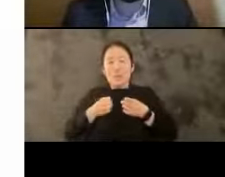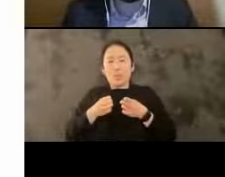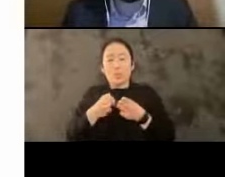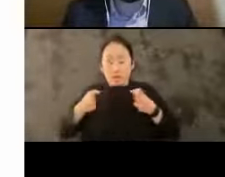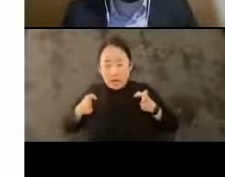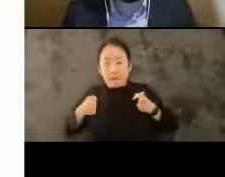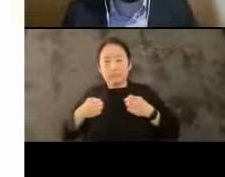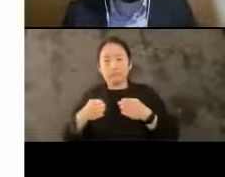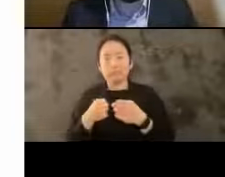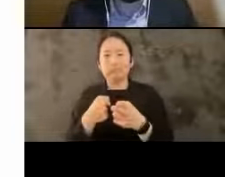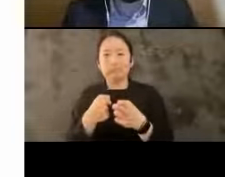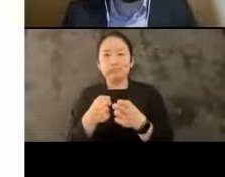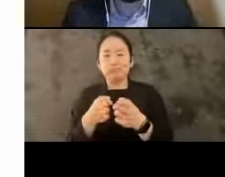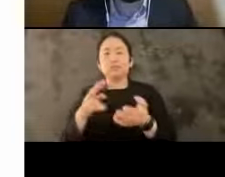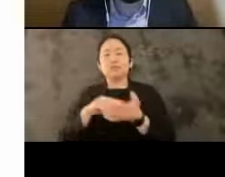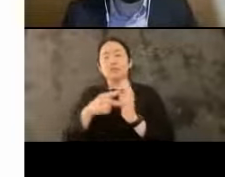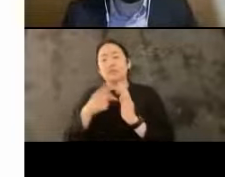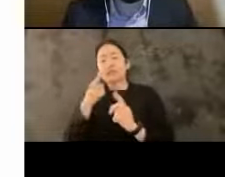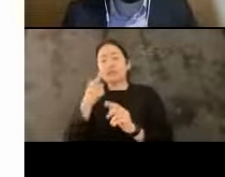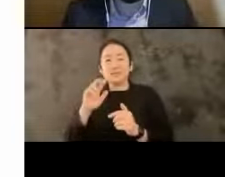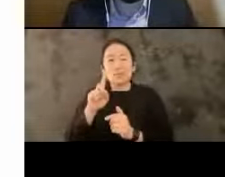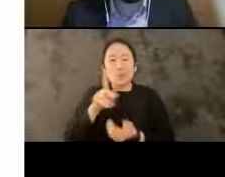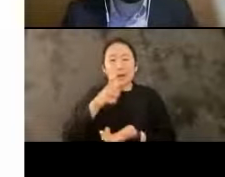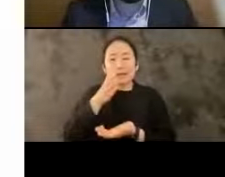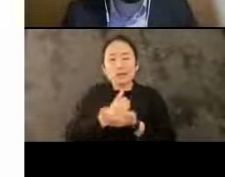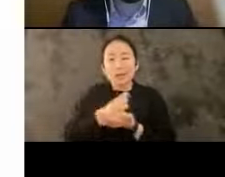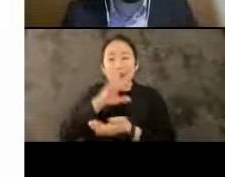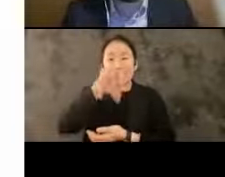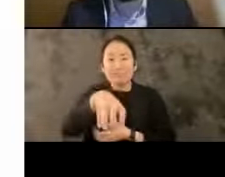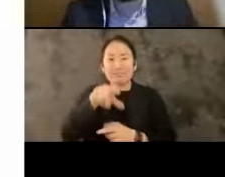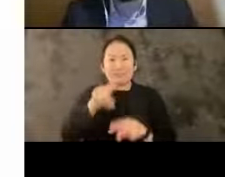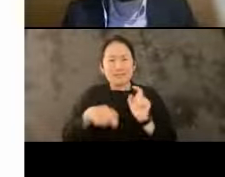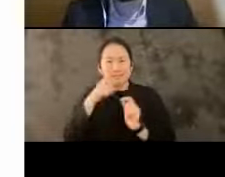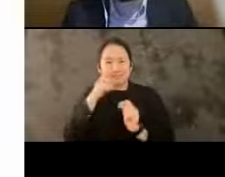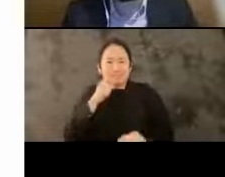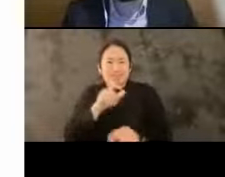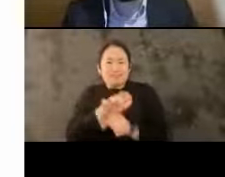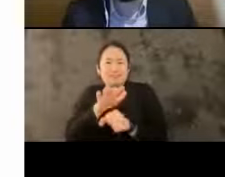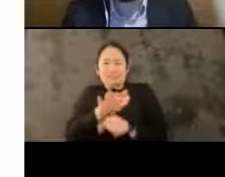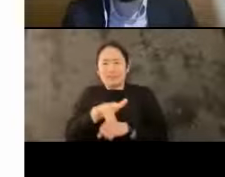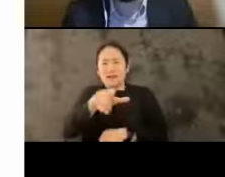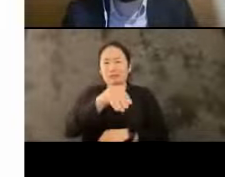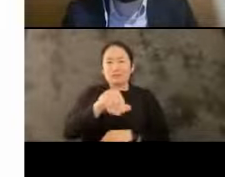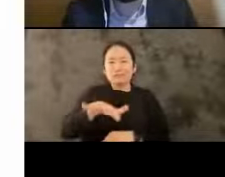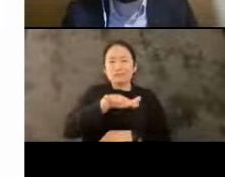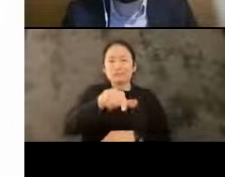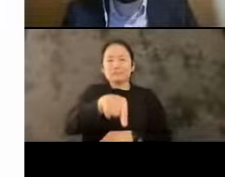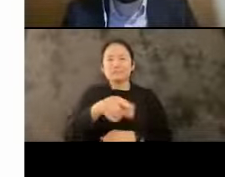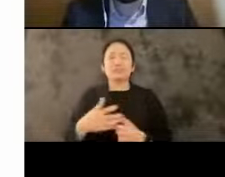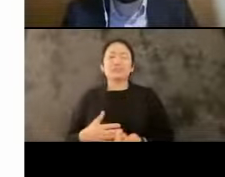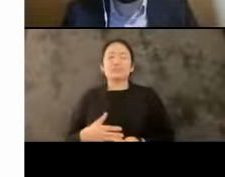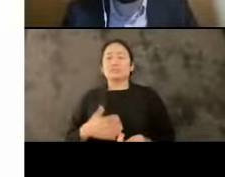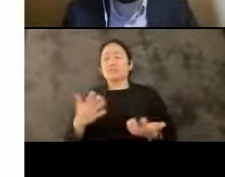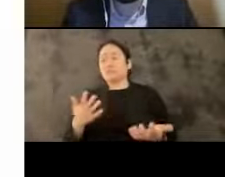might be looking at like far side stops or different things. So I think having or center block kind